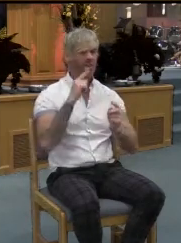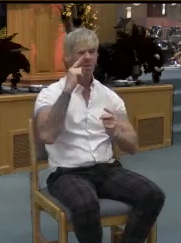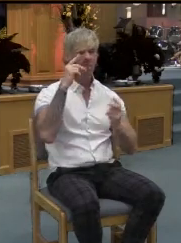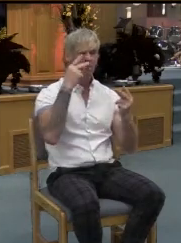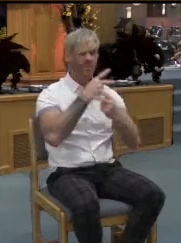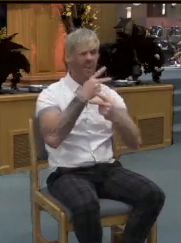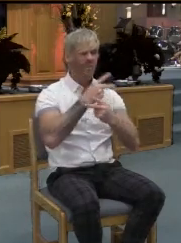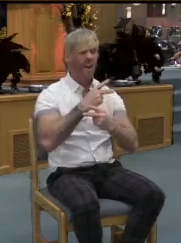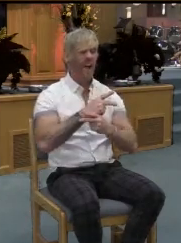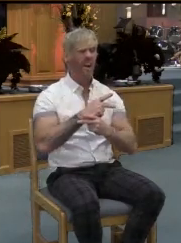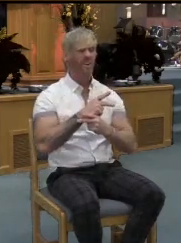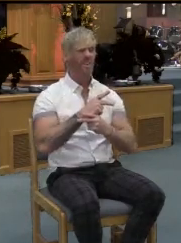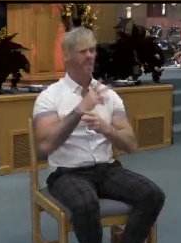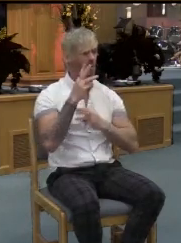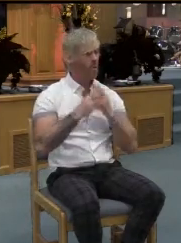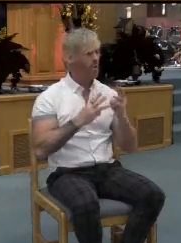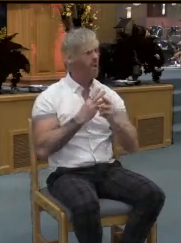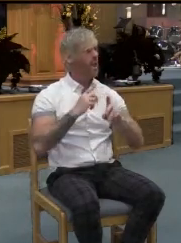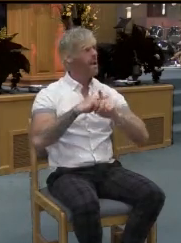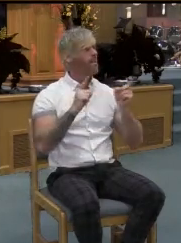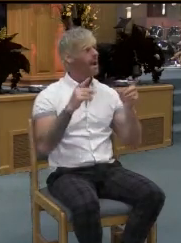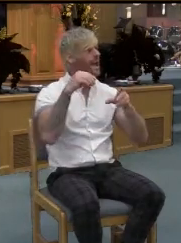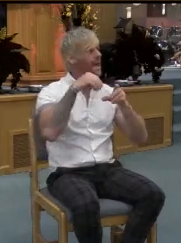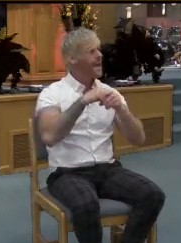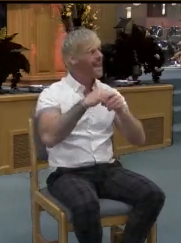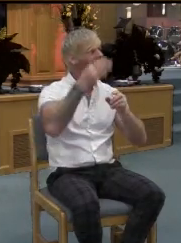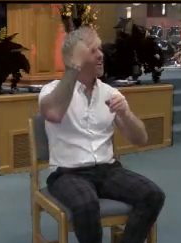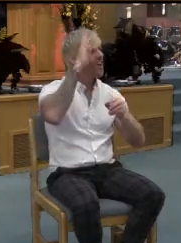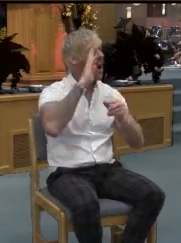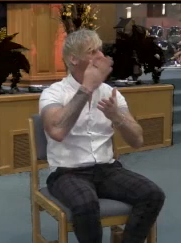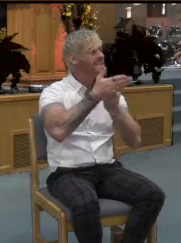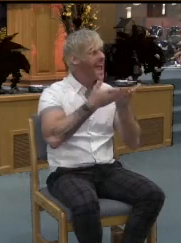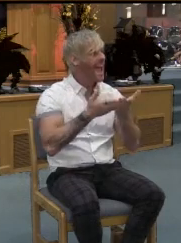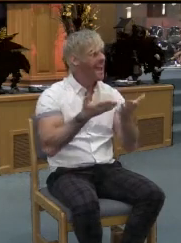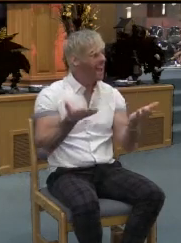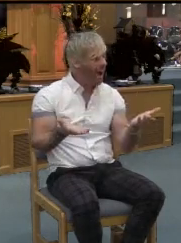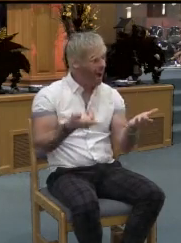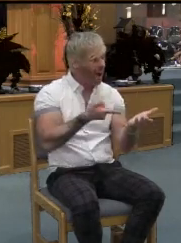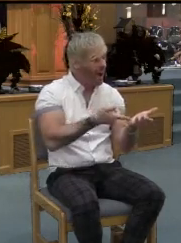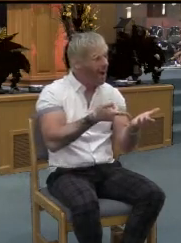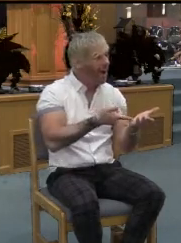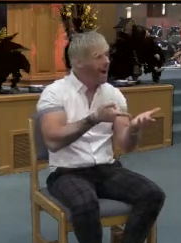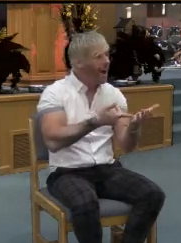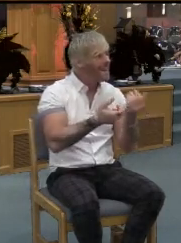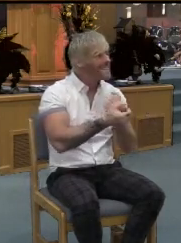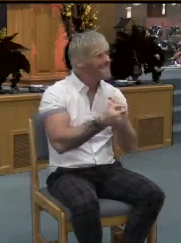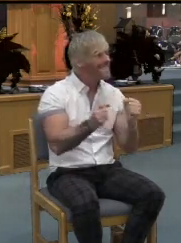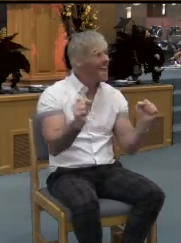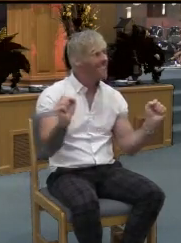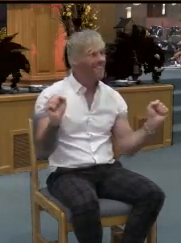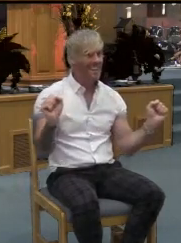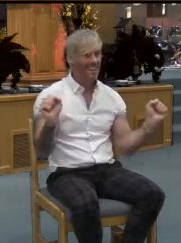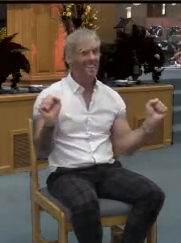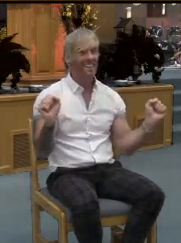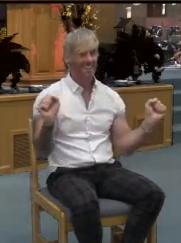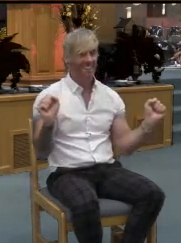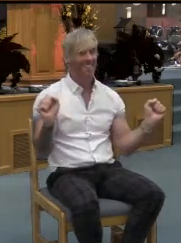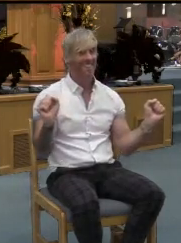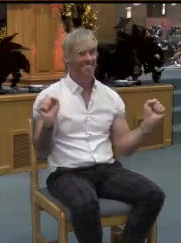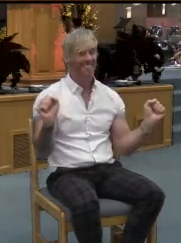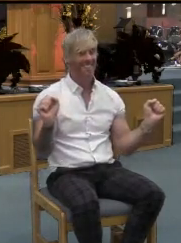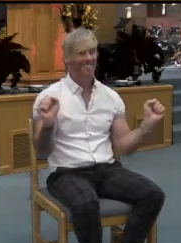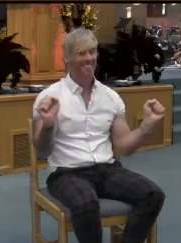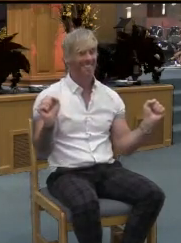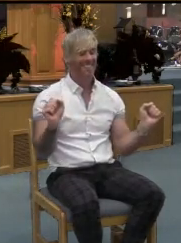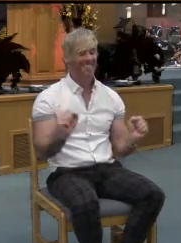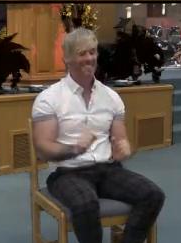his hand, there is safety. Amen? In his hand, there is safety. And that's the only place you're